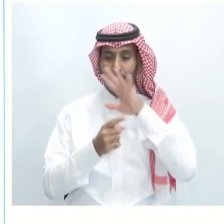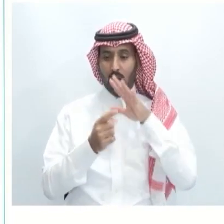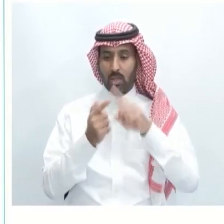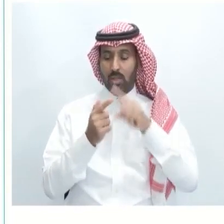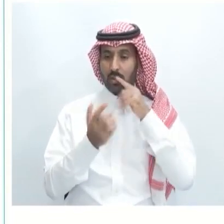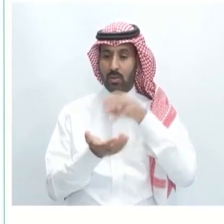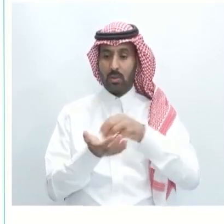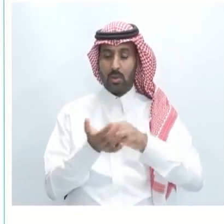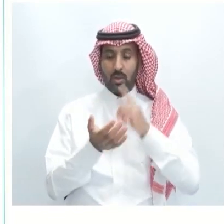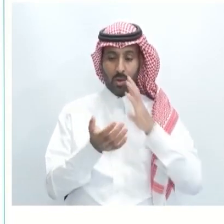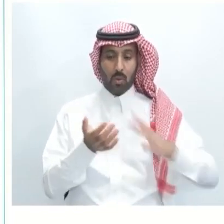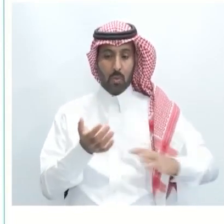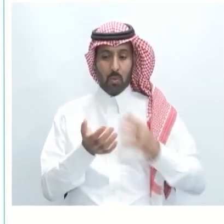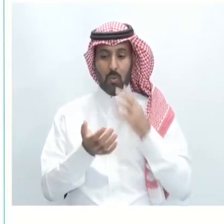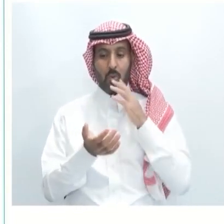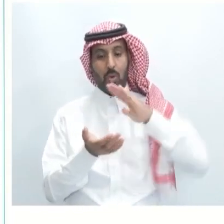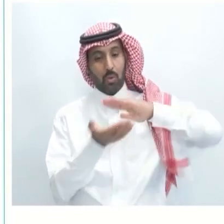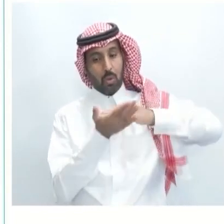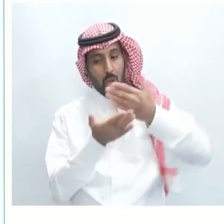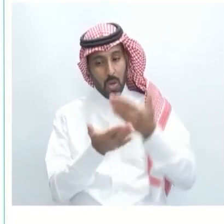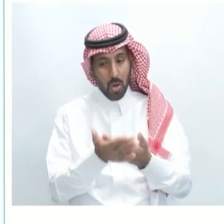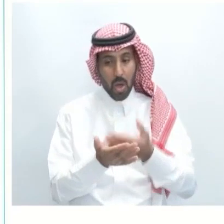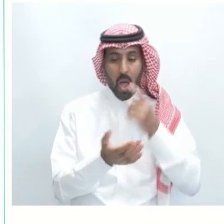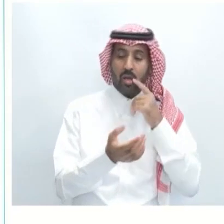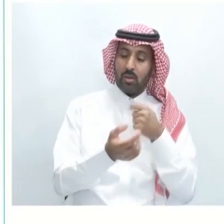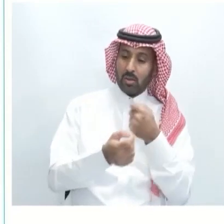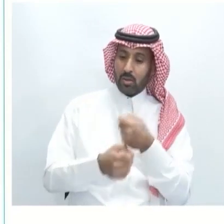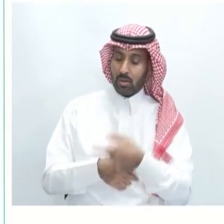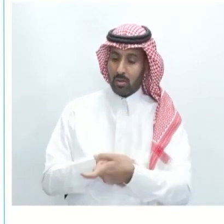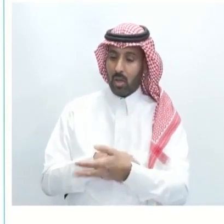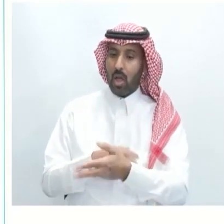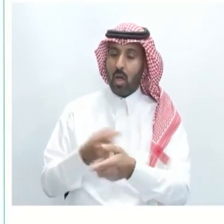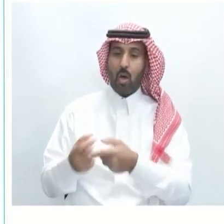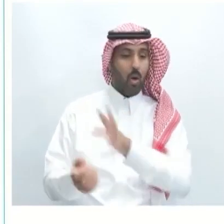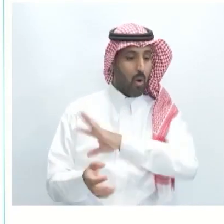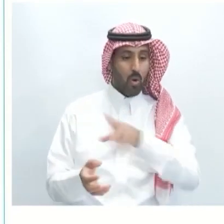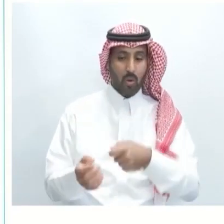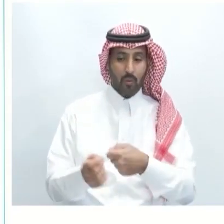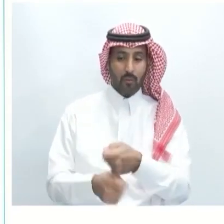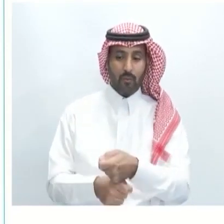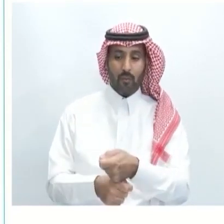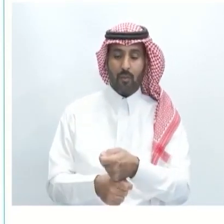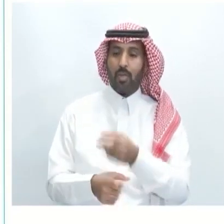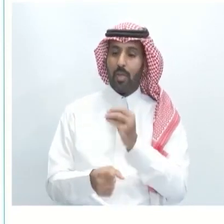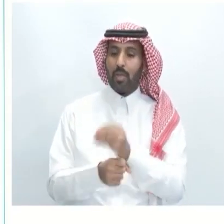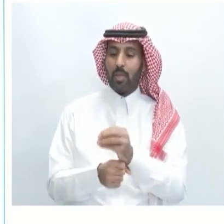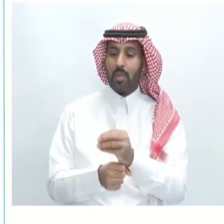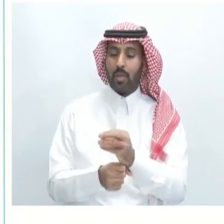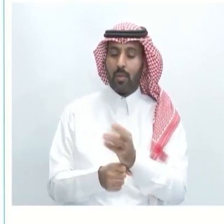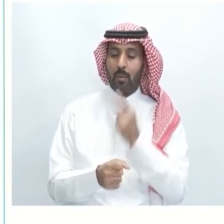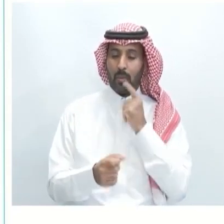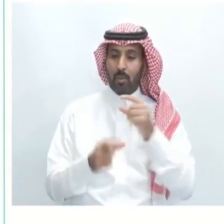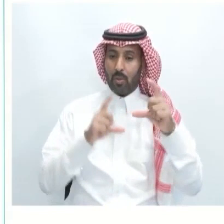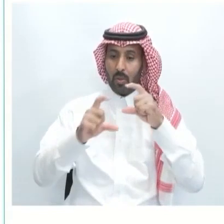a wealthy relative had died and had left him all the money. The letter asked him to send all his details and